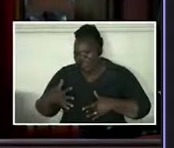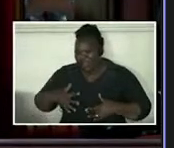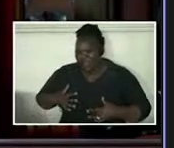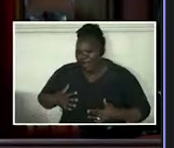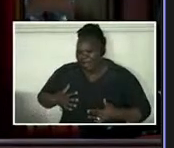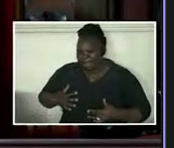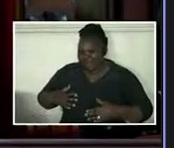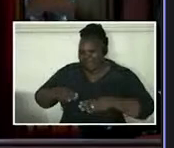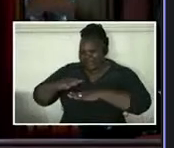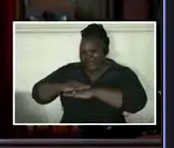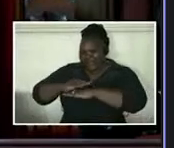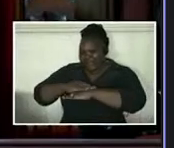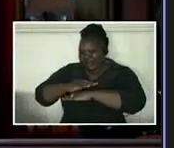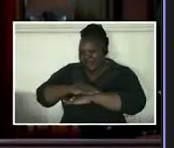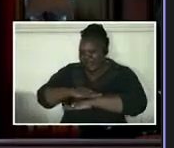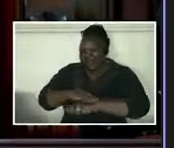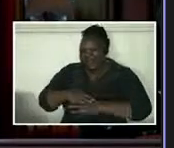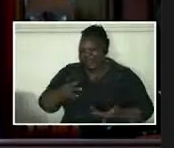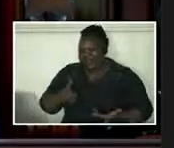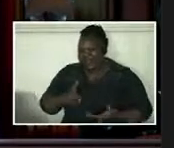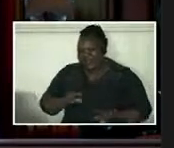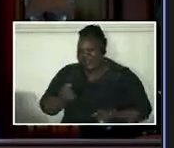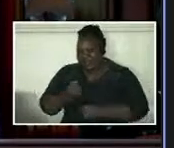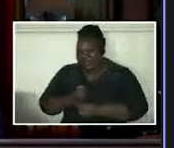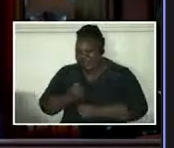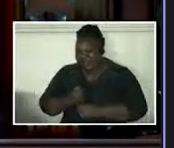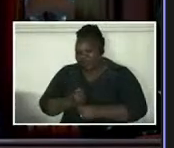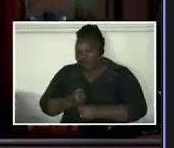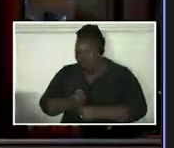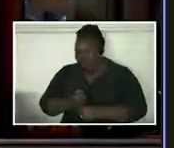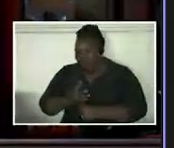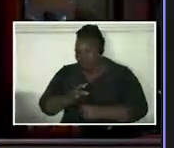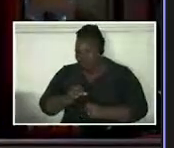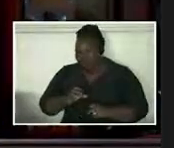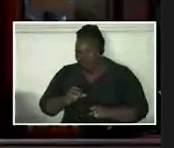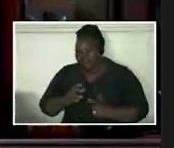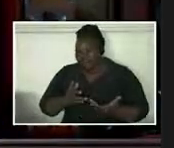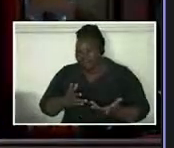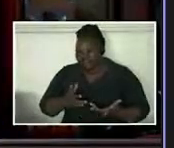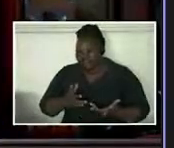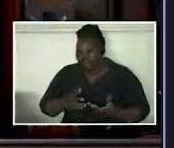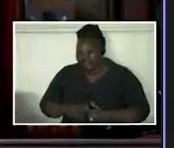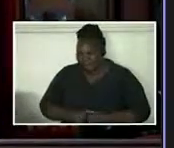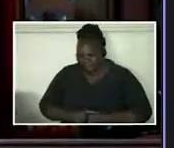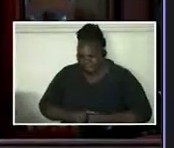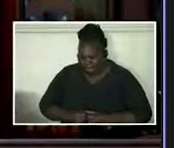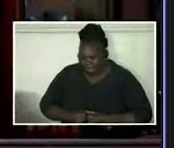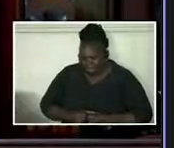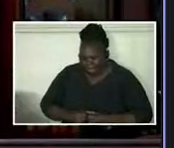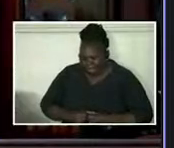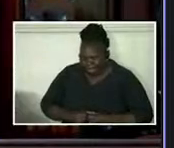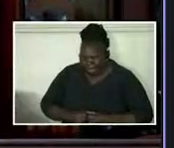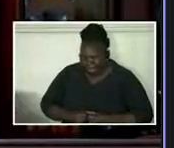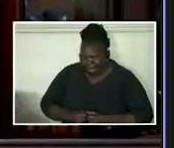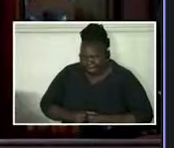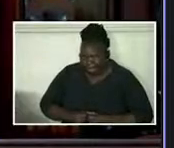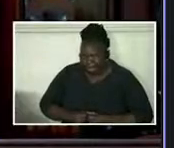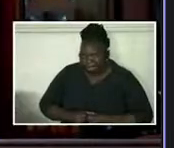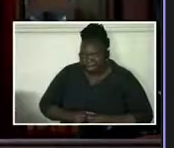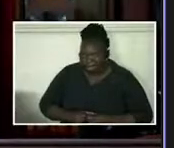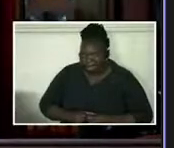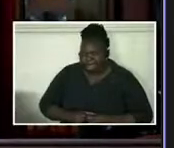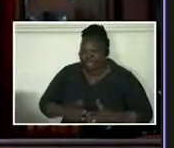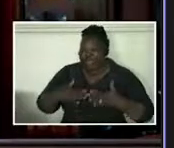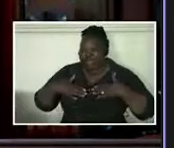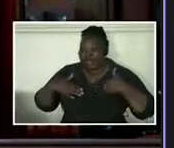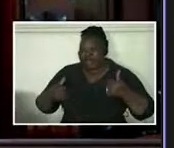prevention strategies may lead to cost savings with respect to the implementation of the e-health system the